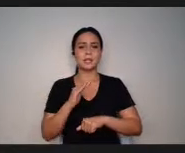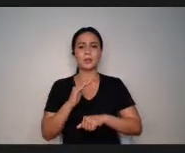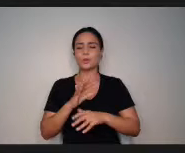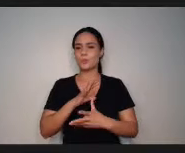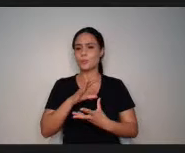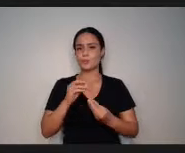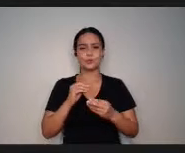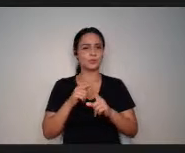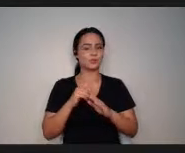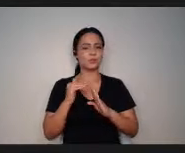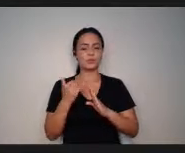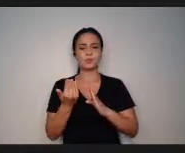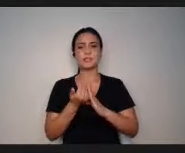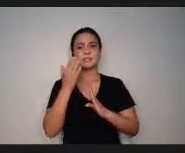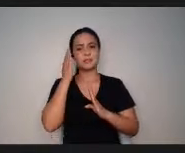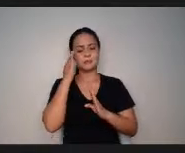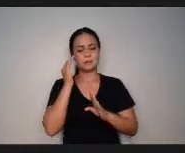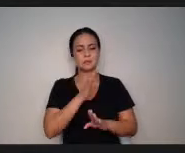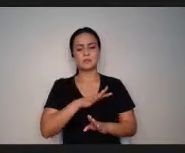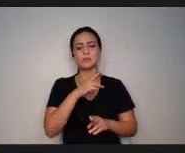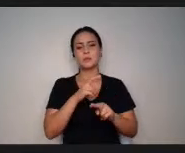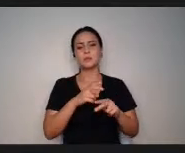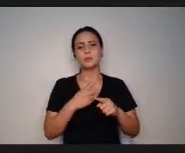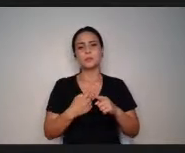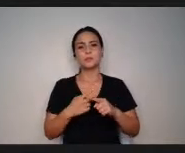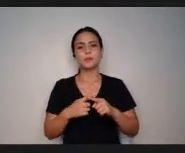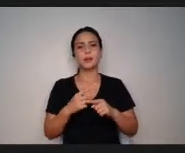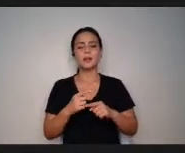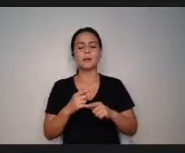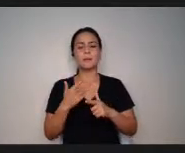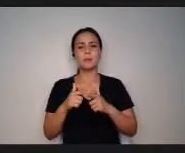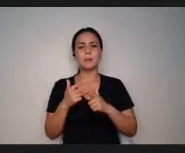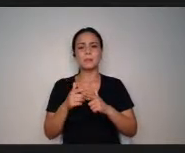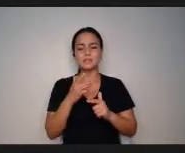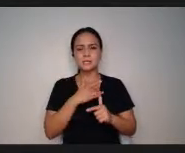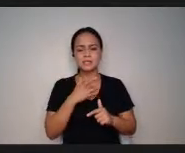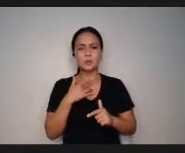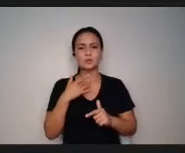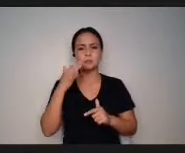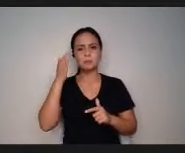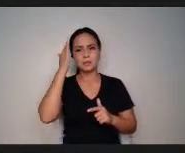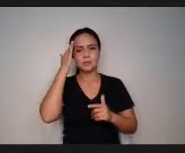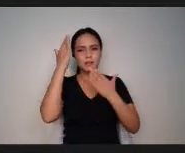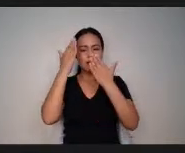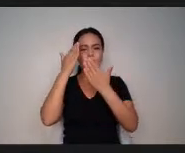mental health issues, depression, and anxiety. So